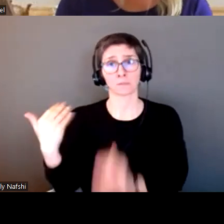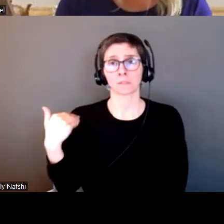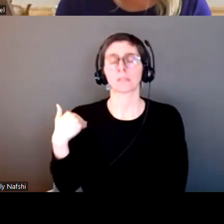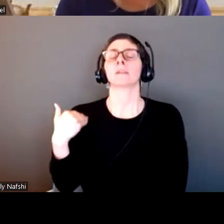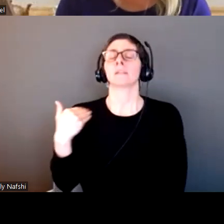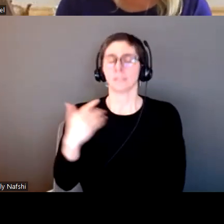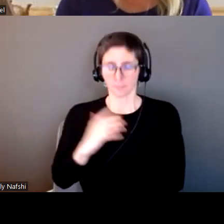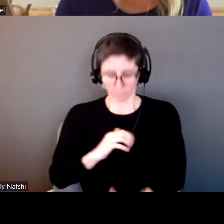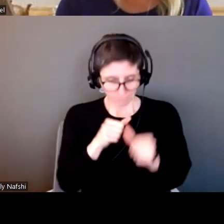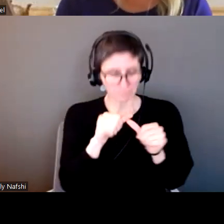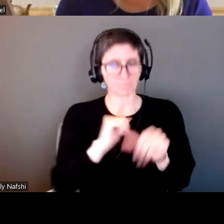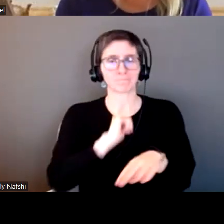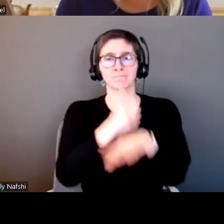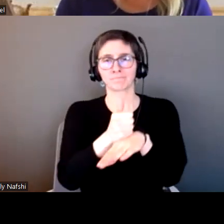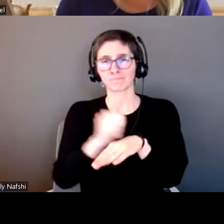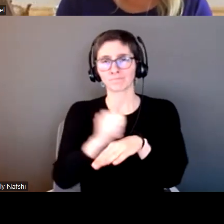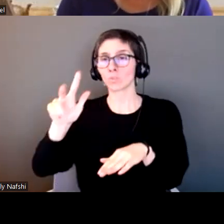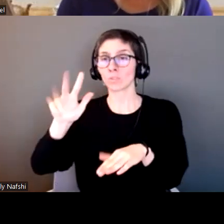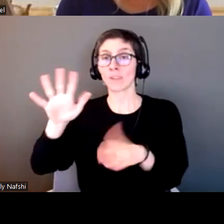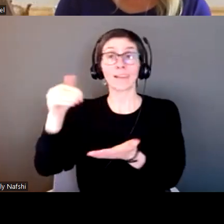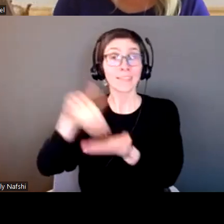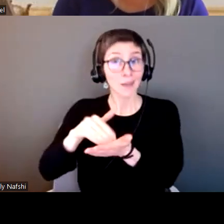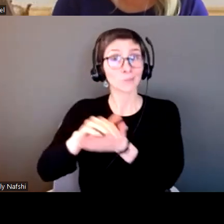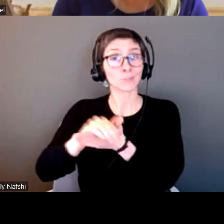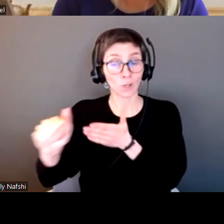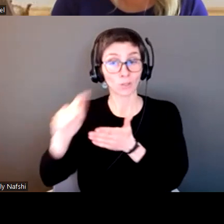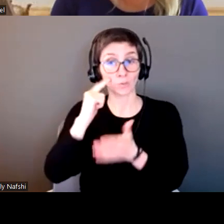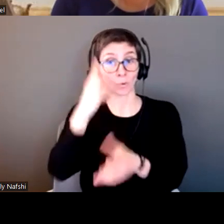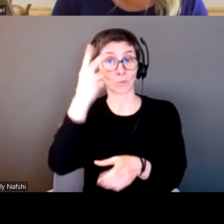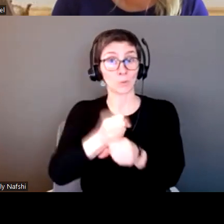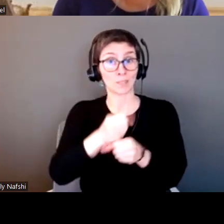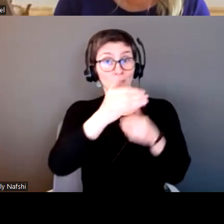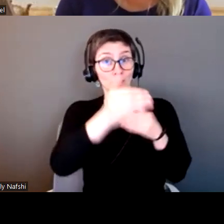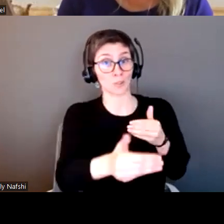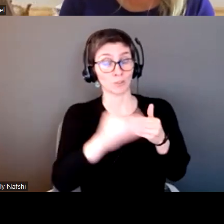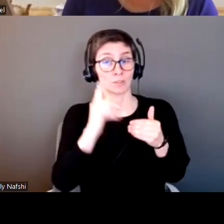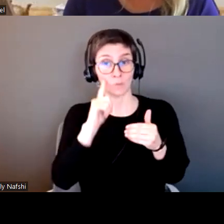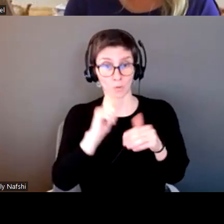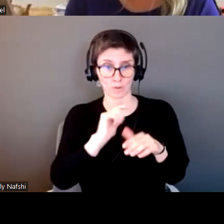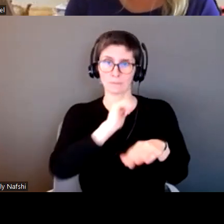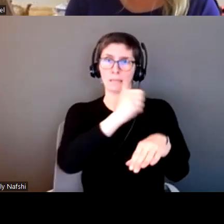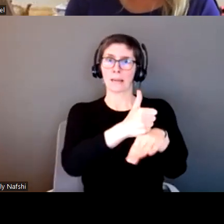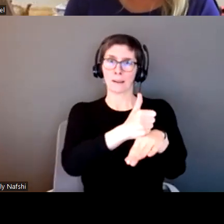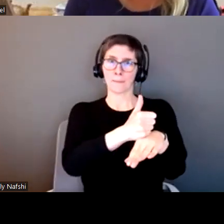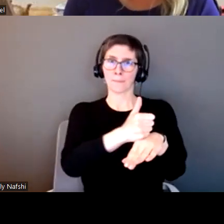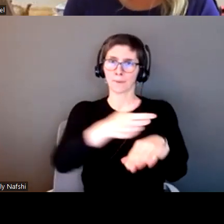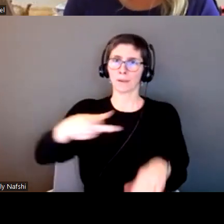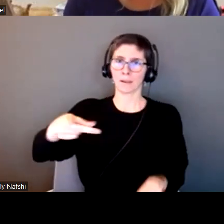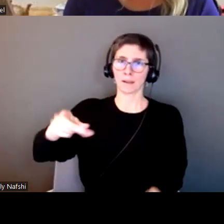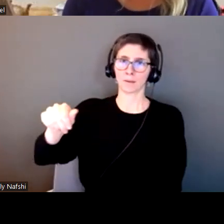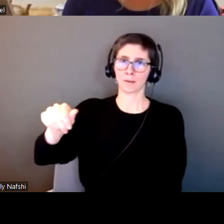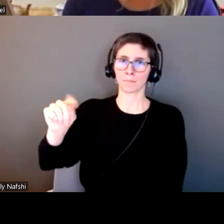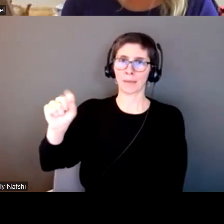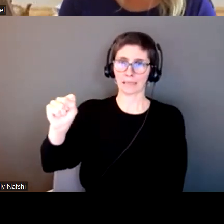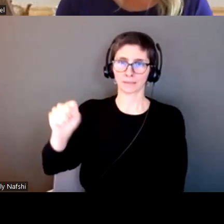time $35,000 in funding to span across 2 years for us to open Pat's Place, which